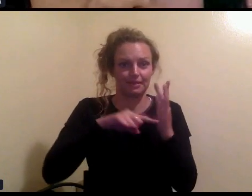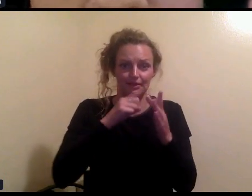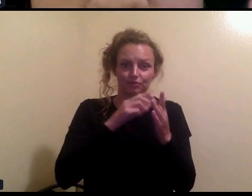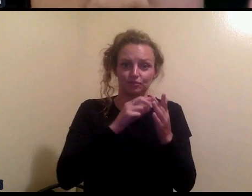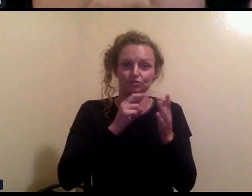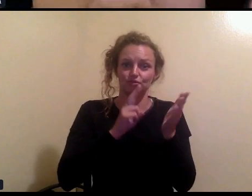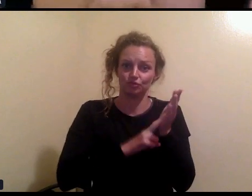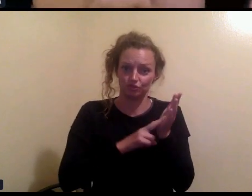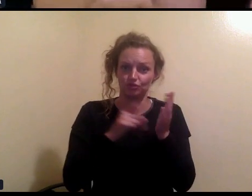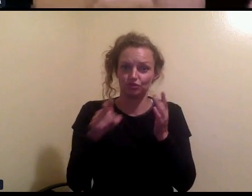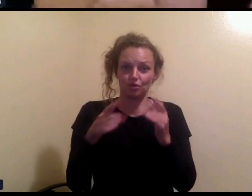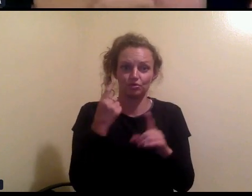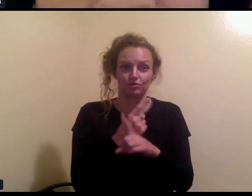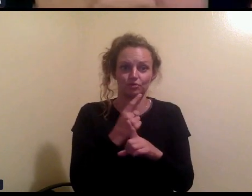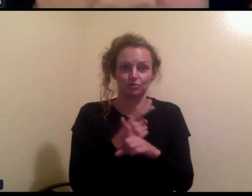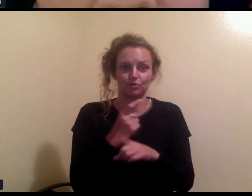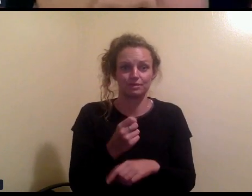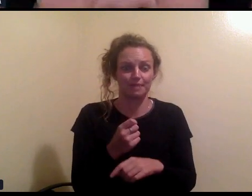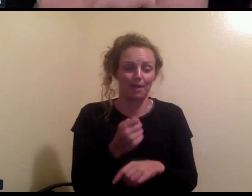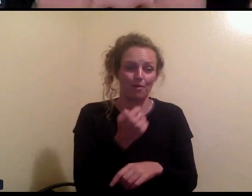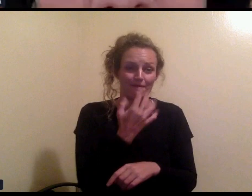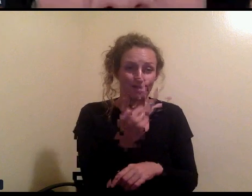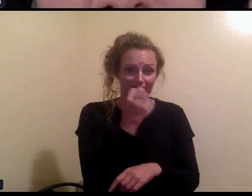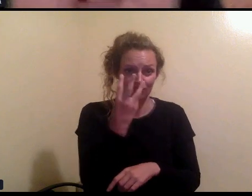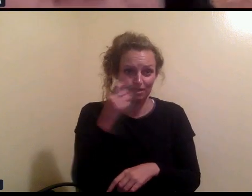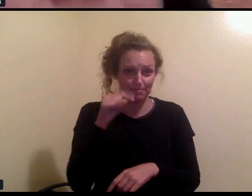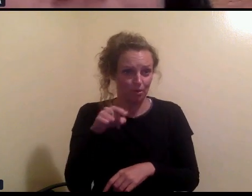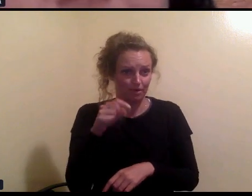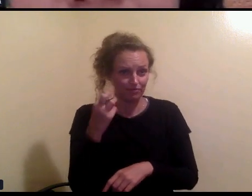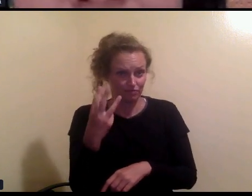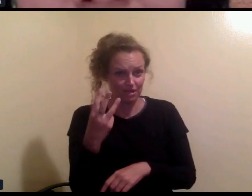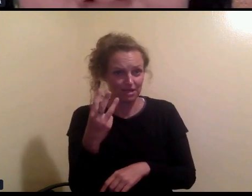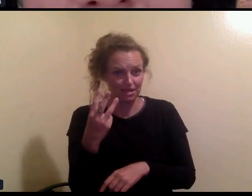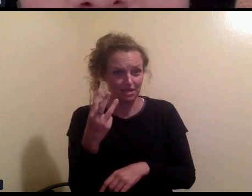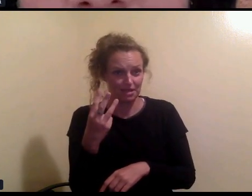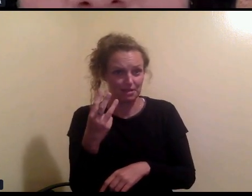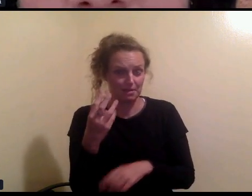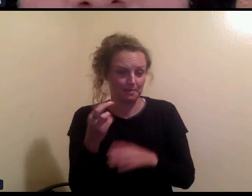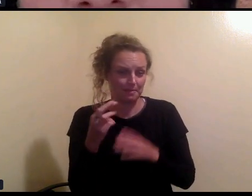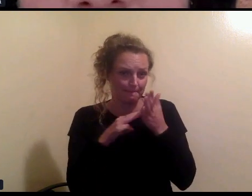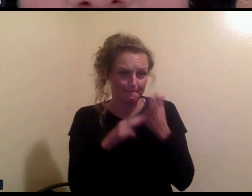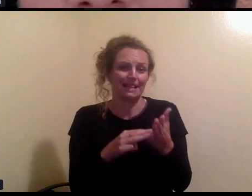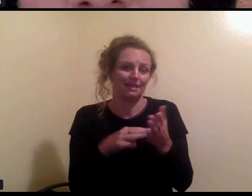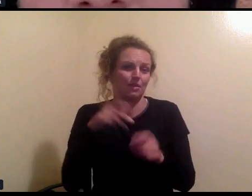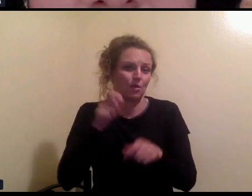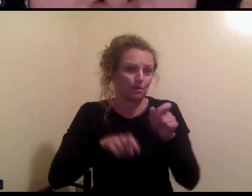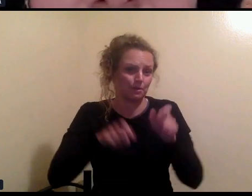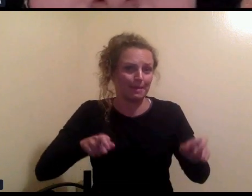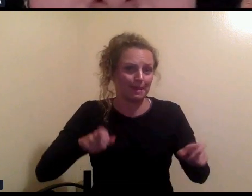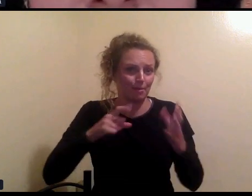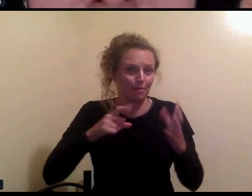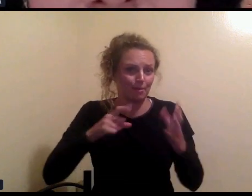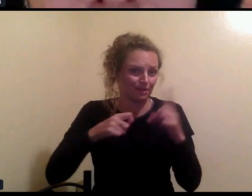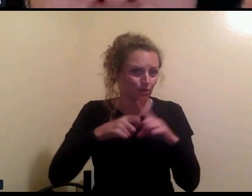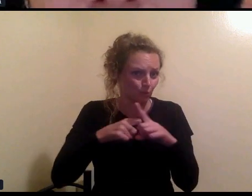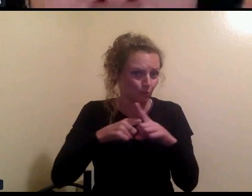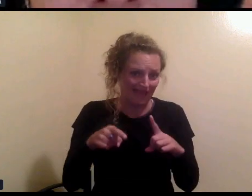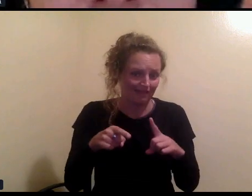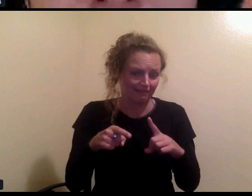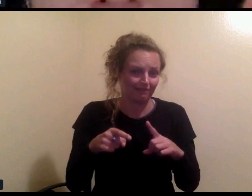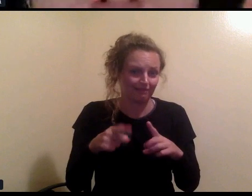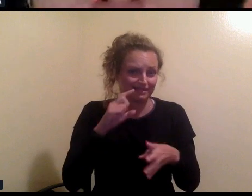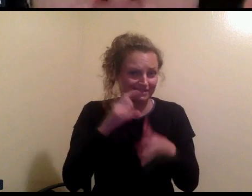travel? Sure. I just want to start by following Ross's good practice